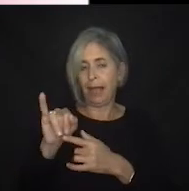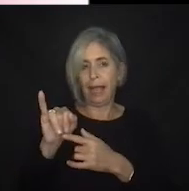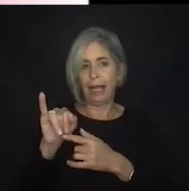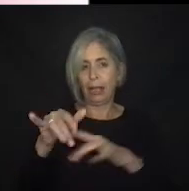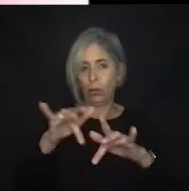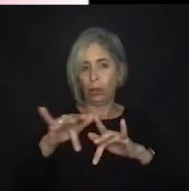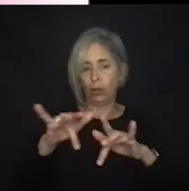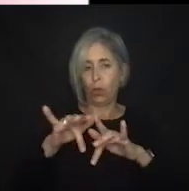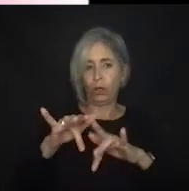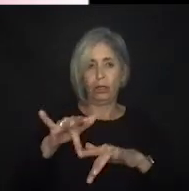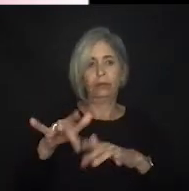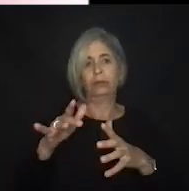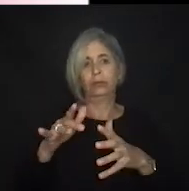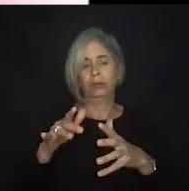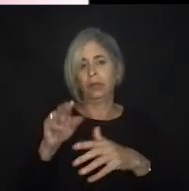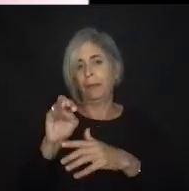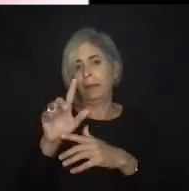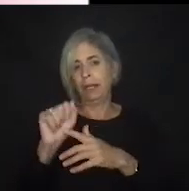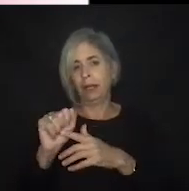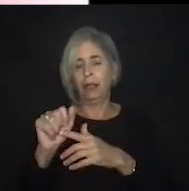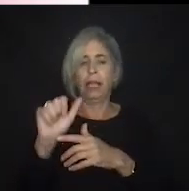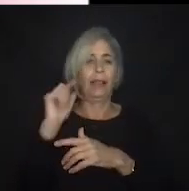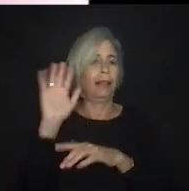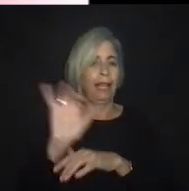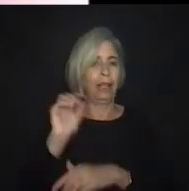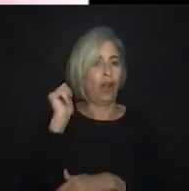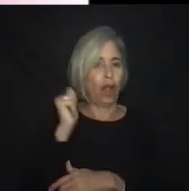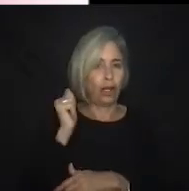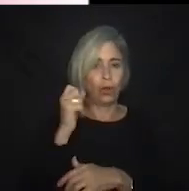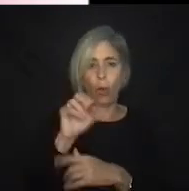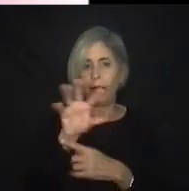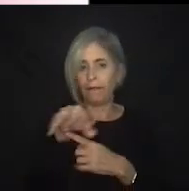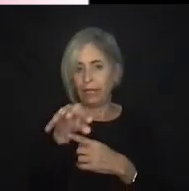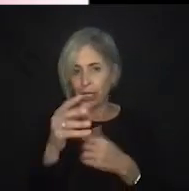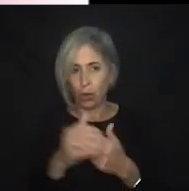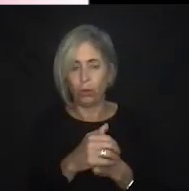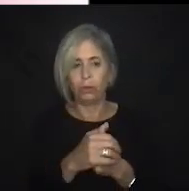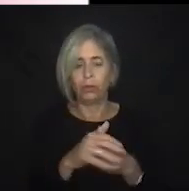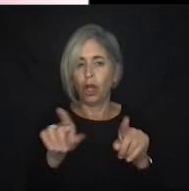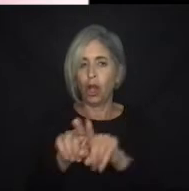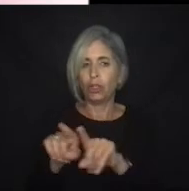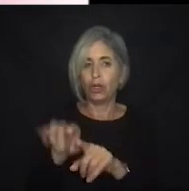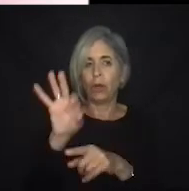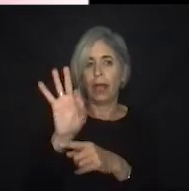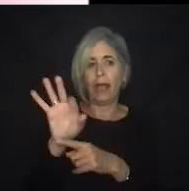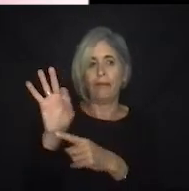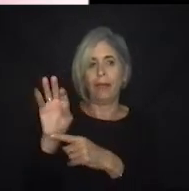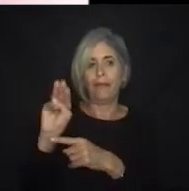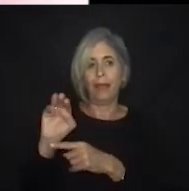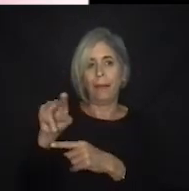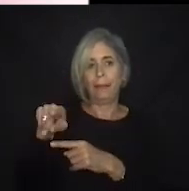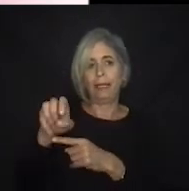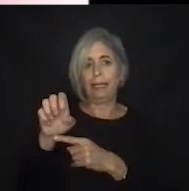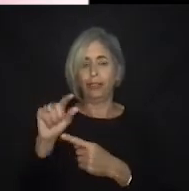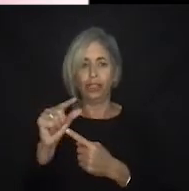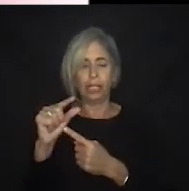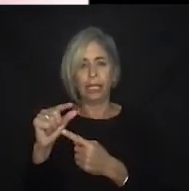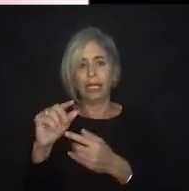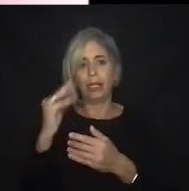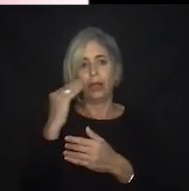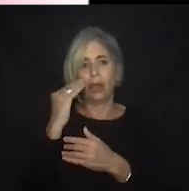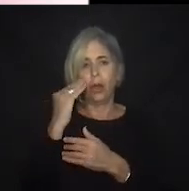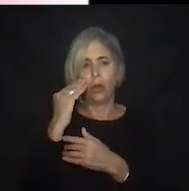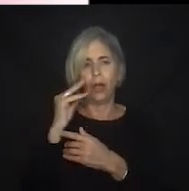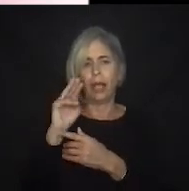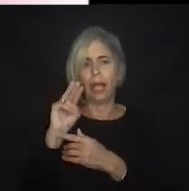media by taking in media stream objects such as audio or video. We'll also be using FFmpeg, otherwise known